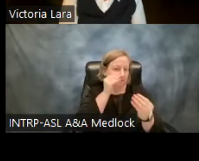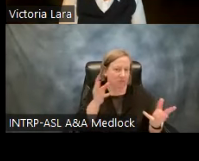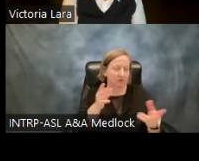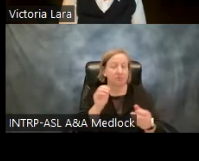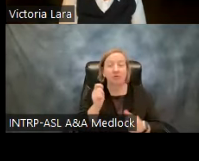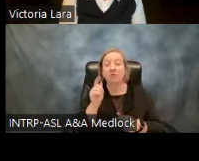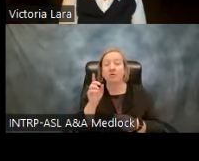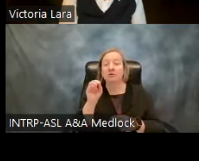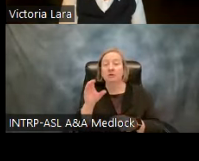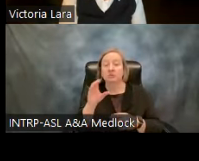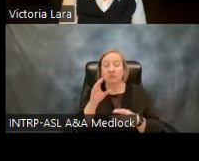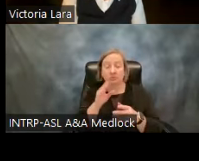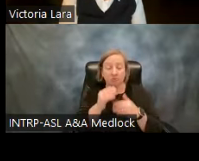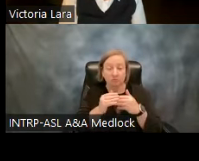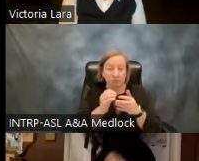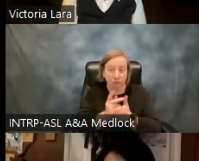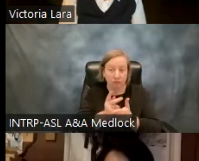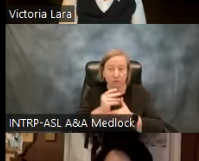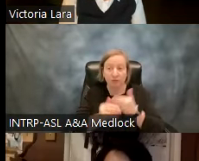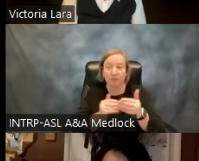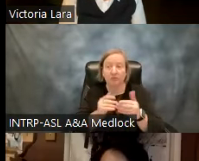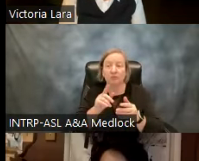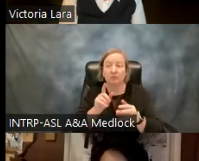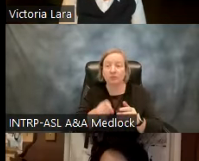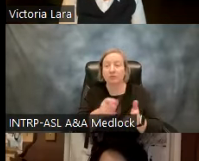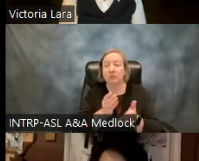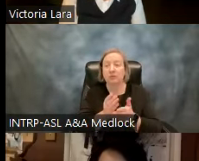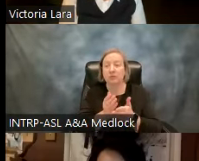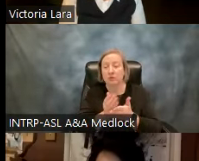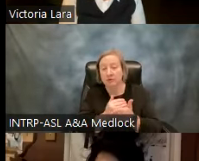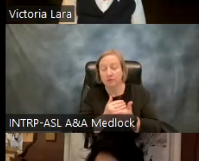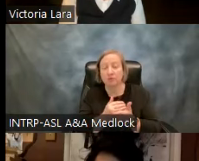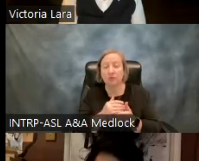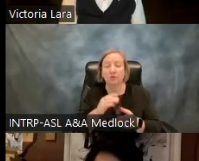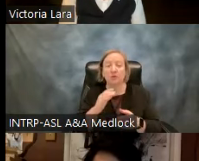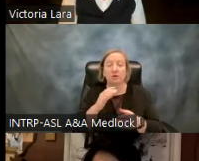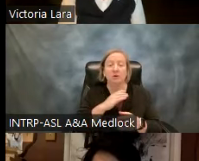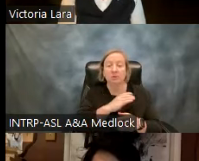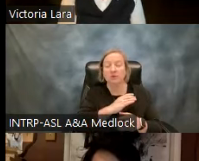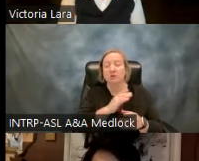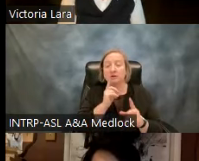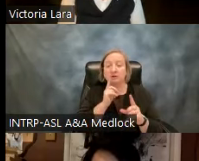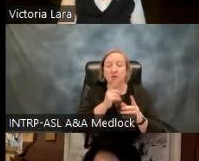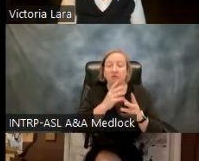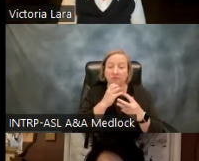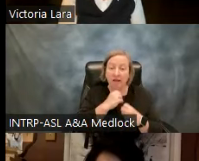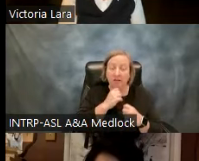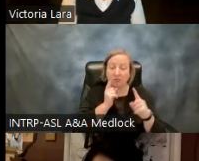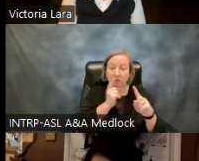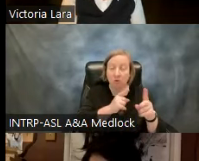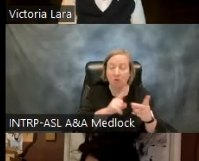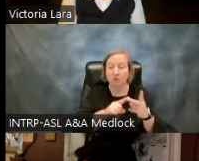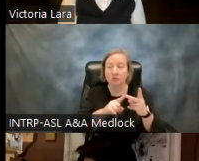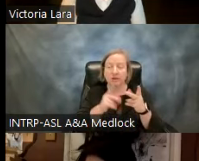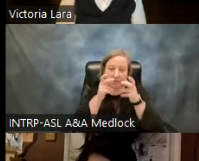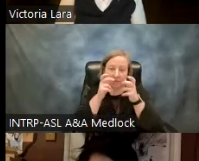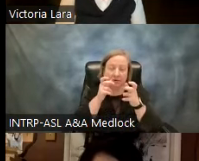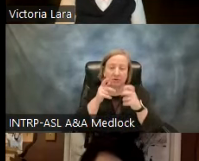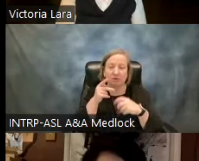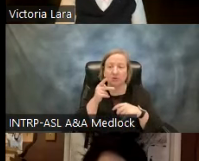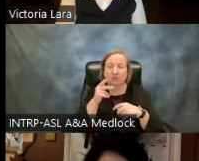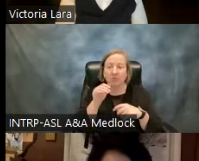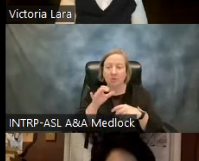approval processes include a review of the Police Accountability Commission's values and goals, and hearing public comment on the specific document, which we're all